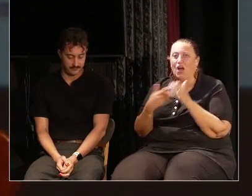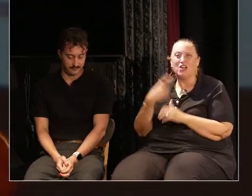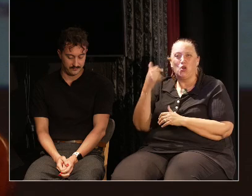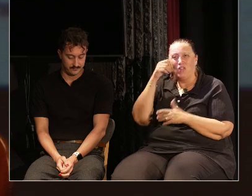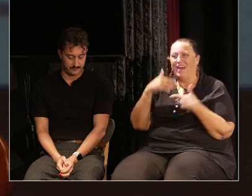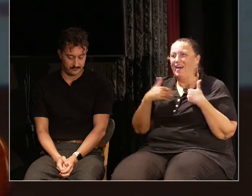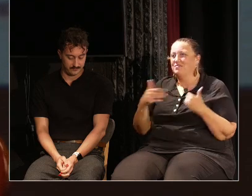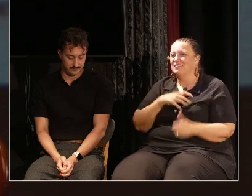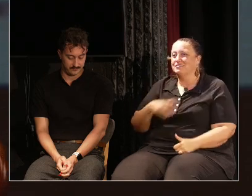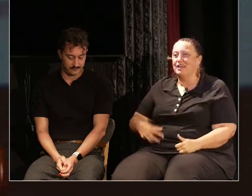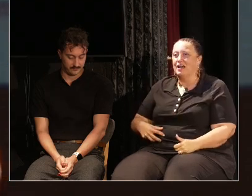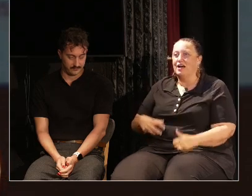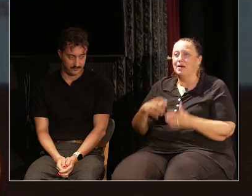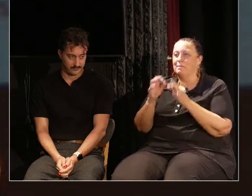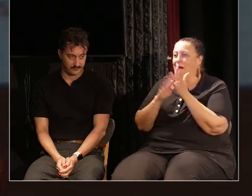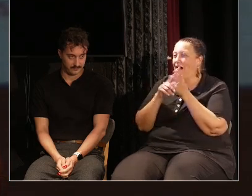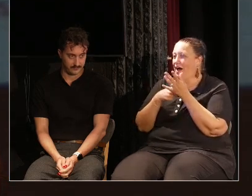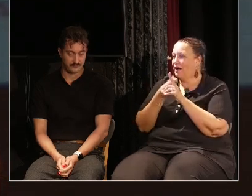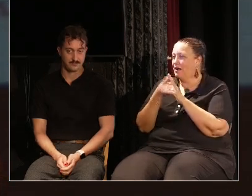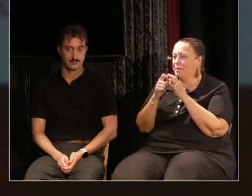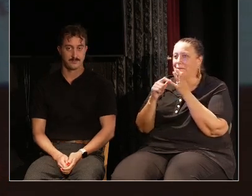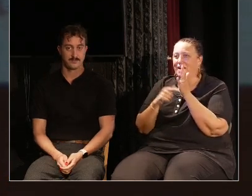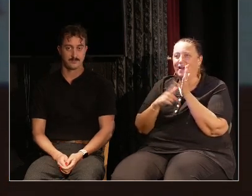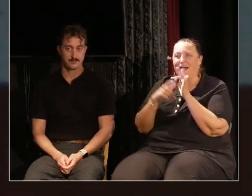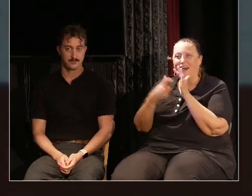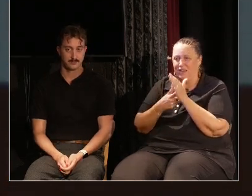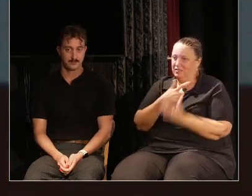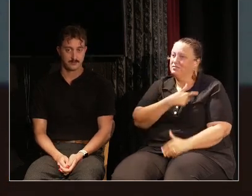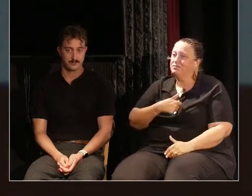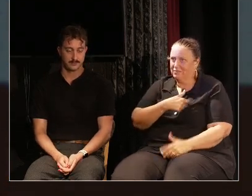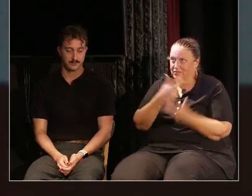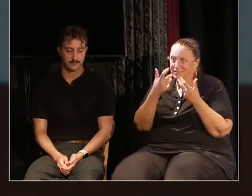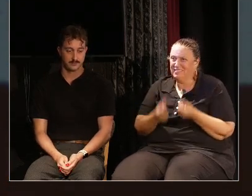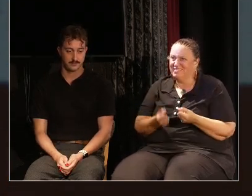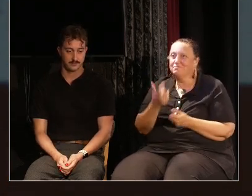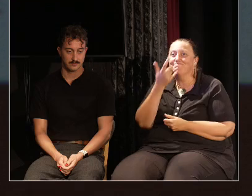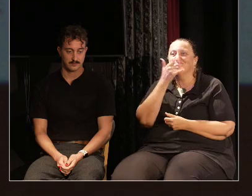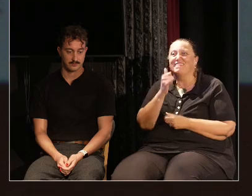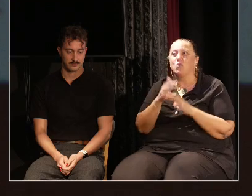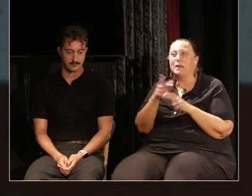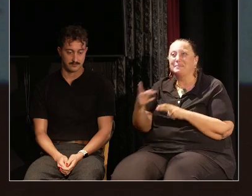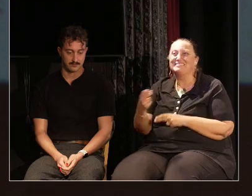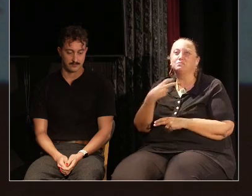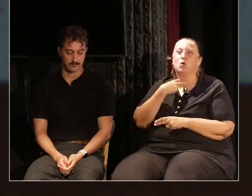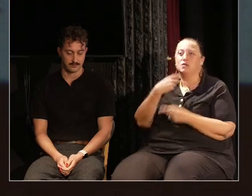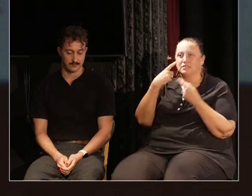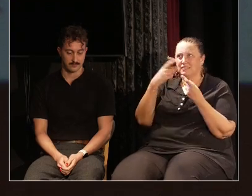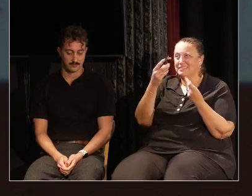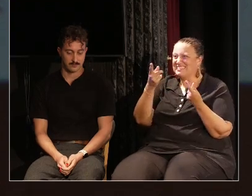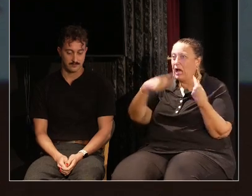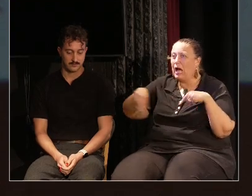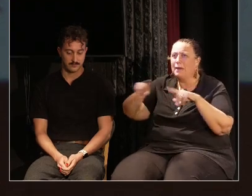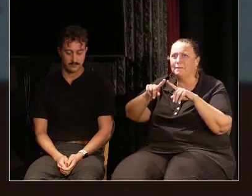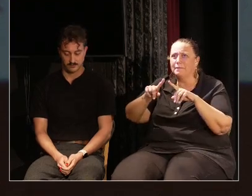Butler, when he became the Health Minister, made a commitment to this. It was disappointing for him at that time to see that some of the